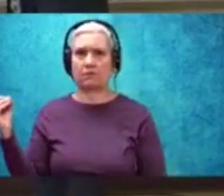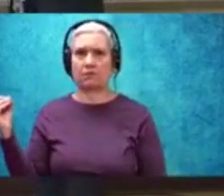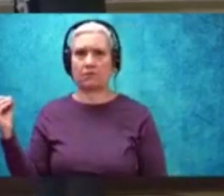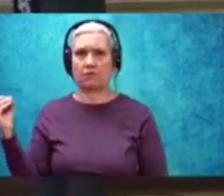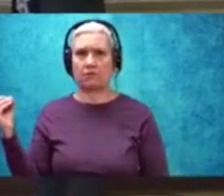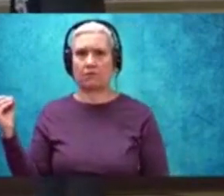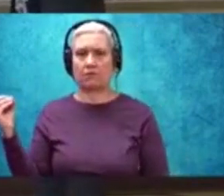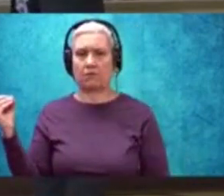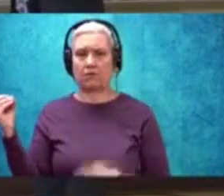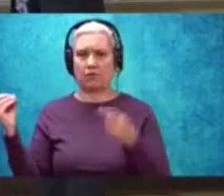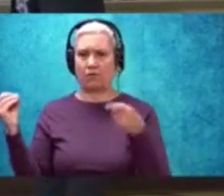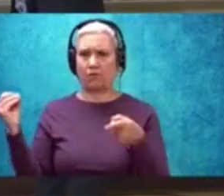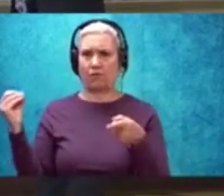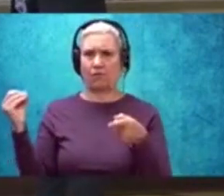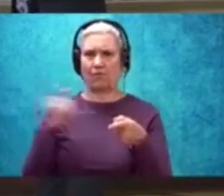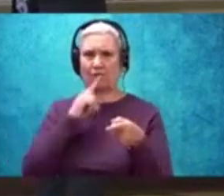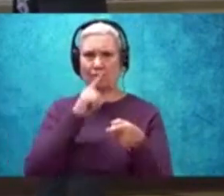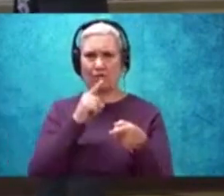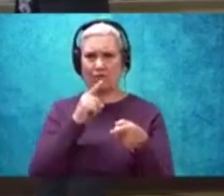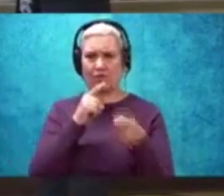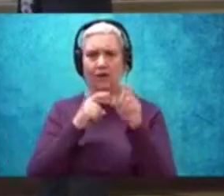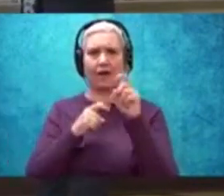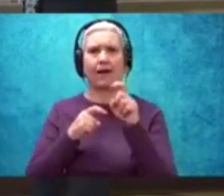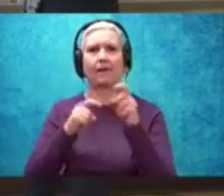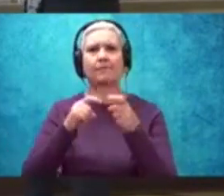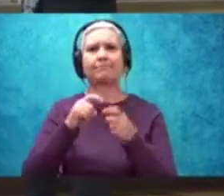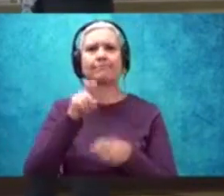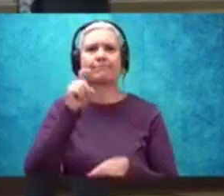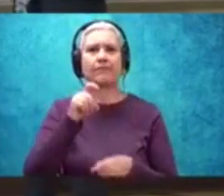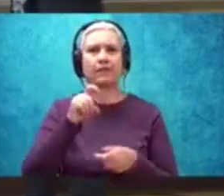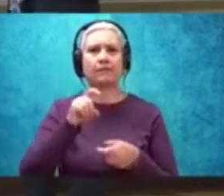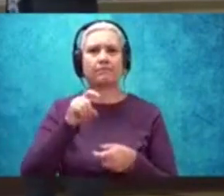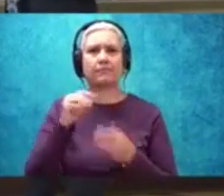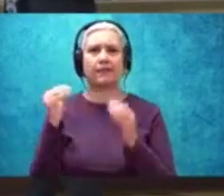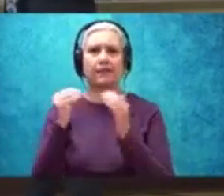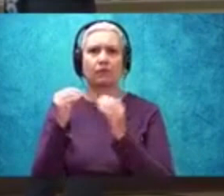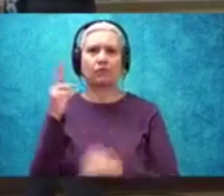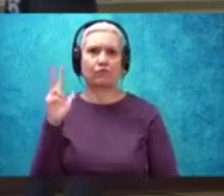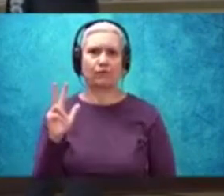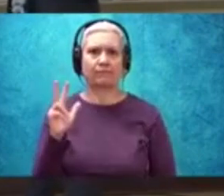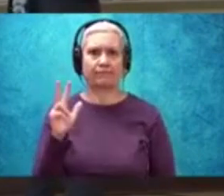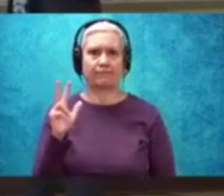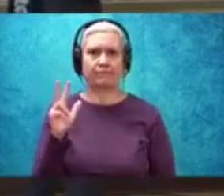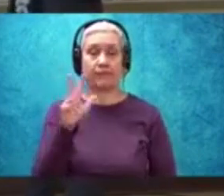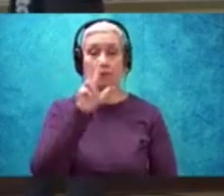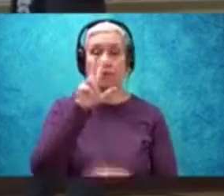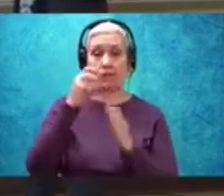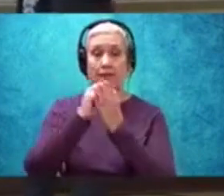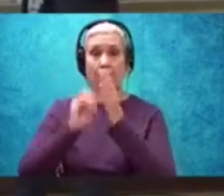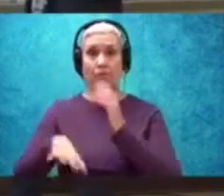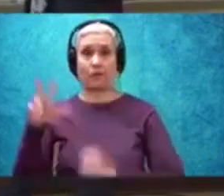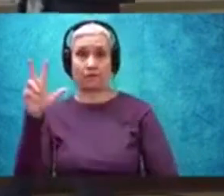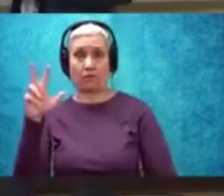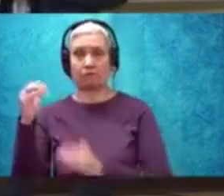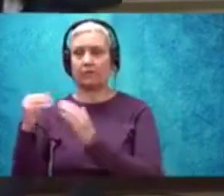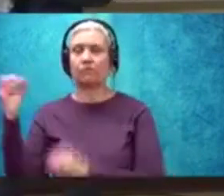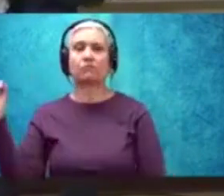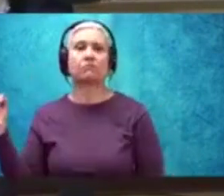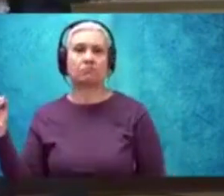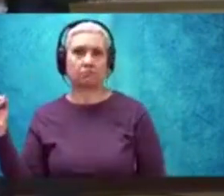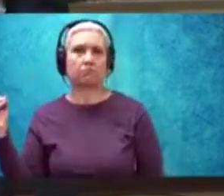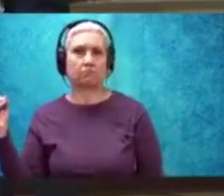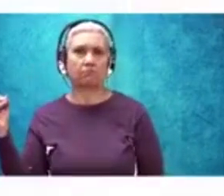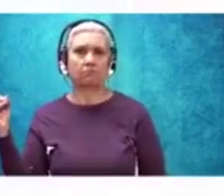for this equation to be true, the value of x must also be equal to 3. 3 minus 3 gives us 0. In the